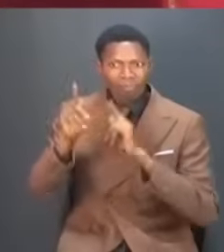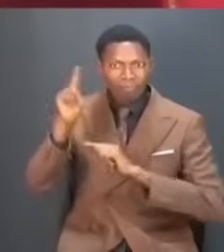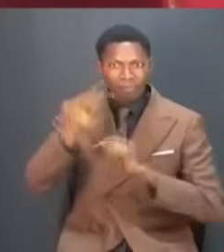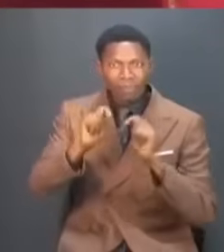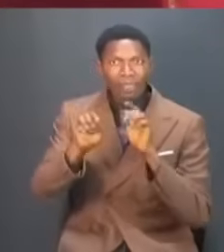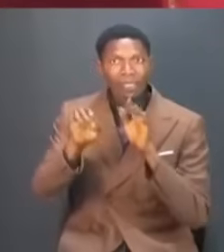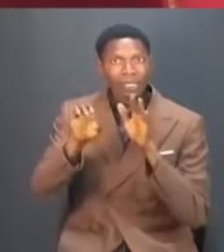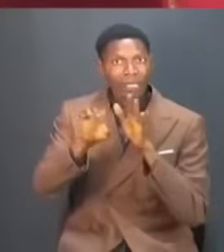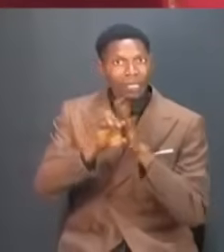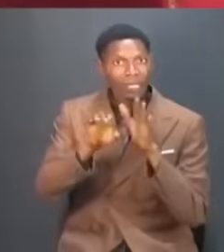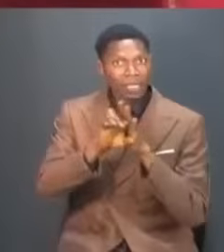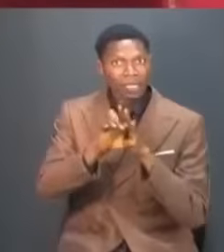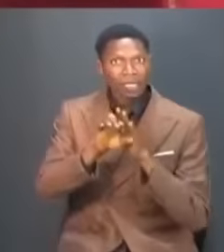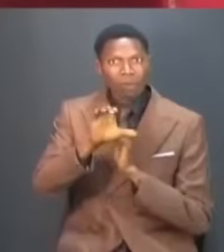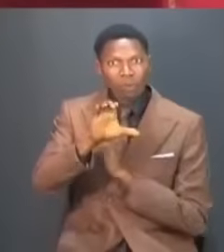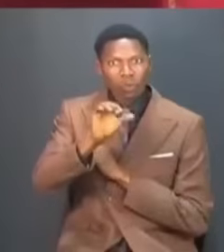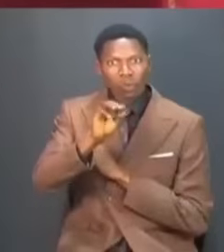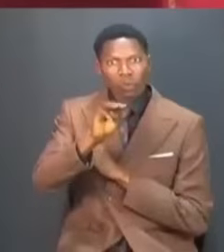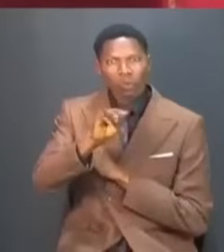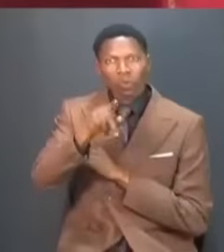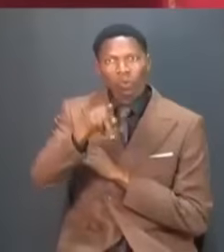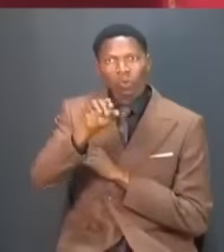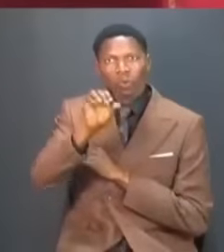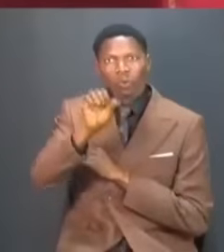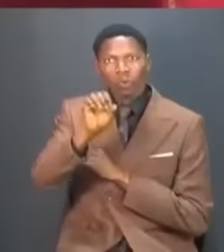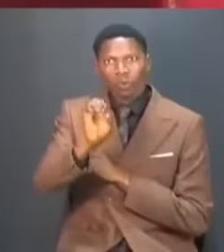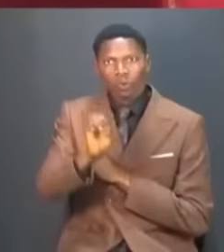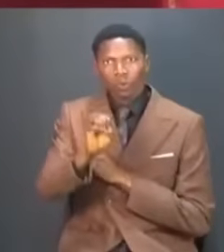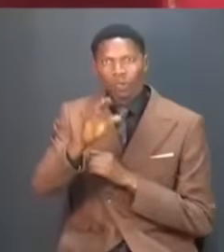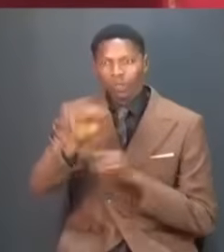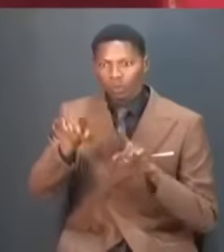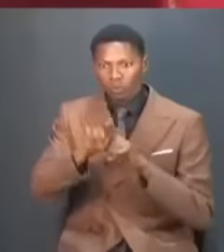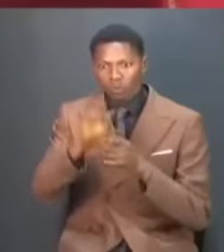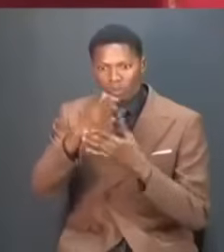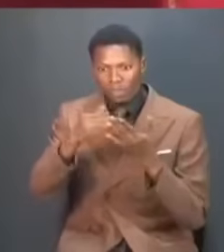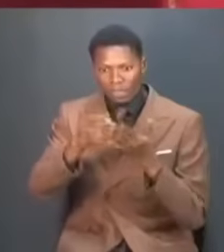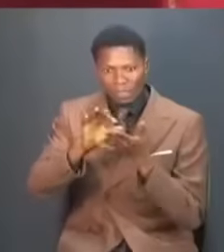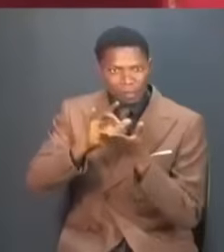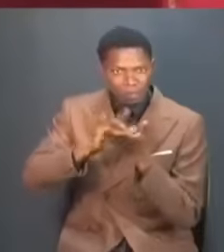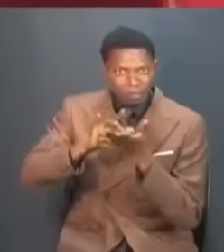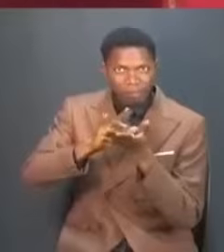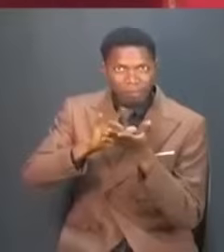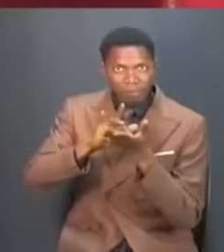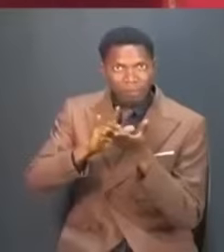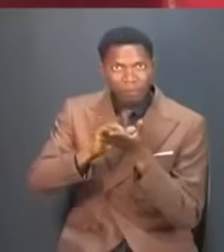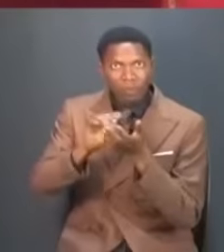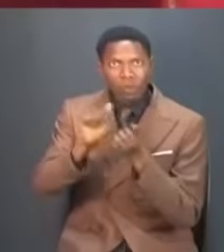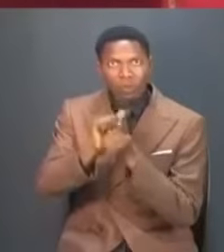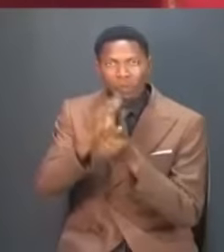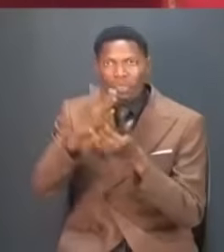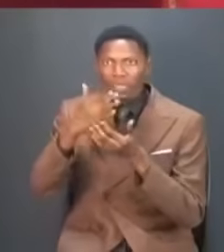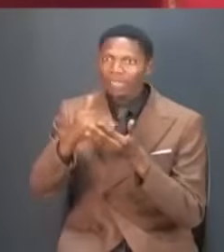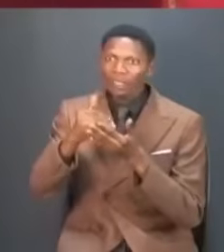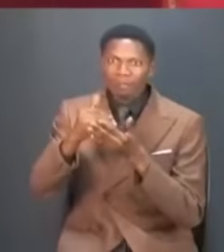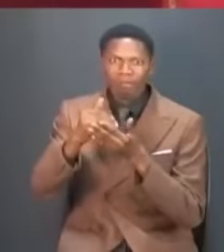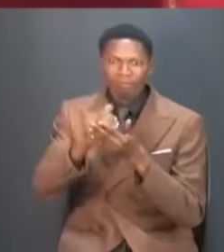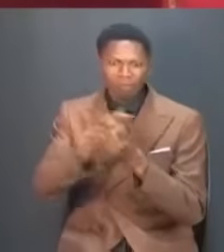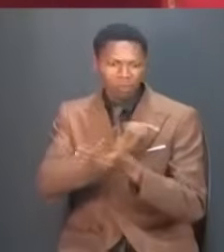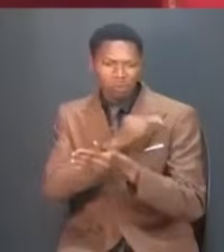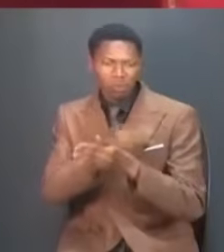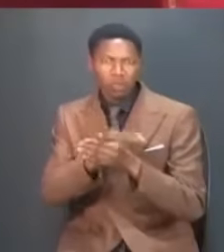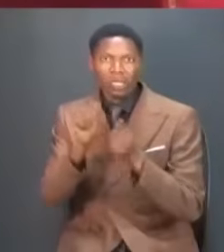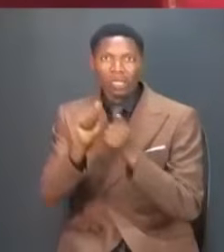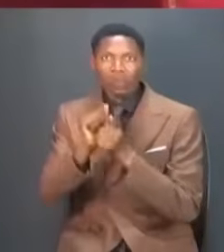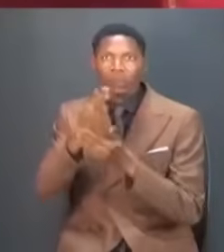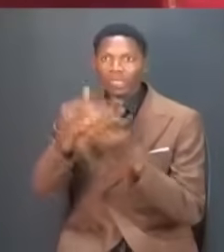biochar and compost application, blended fertilizers fortified with micronutrients, integrated pest